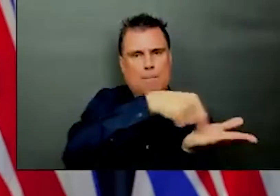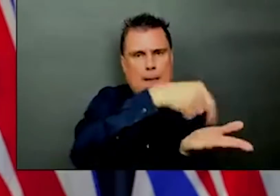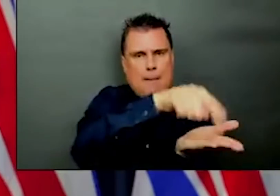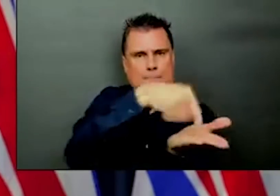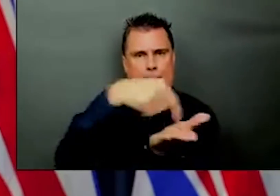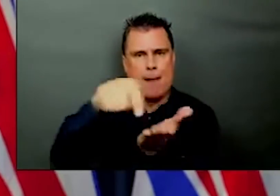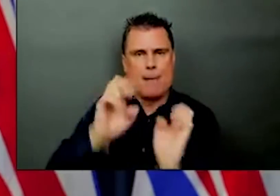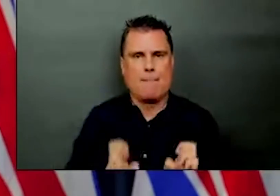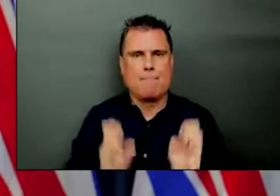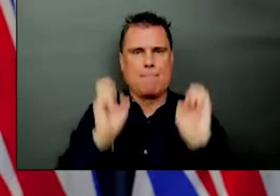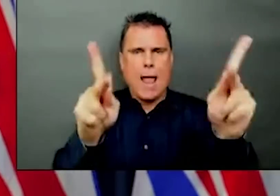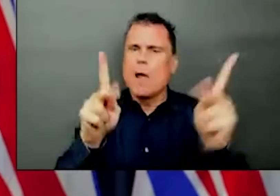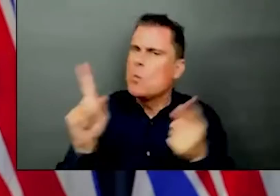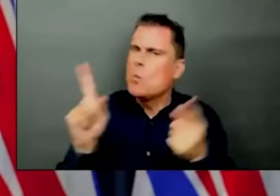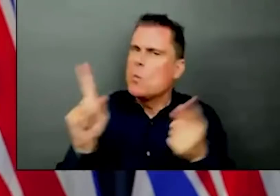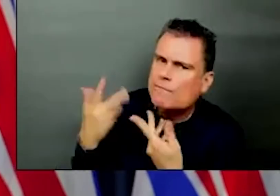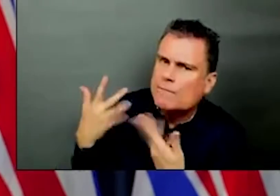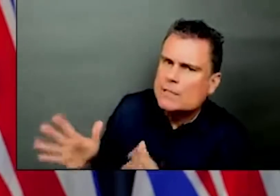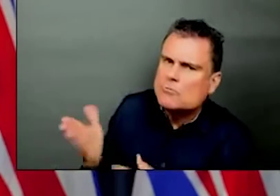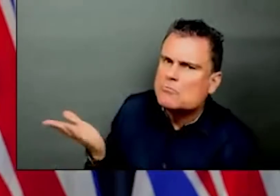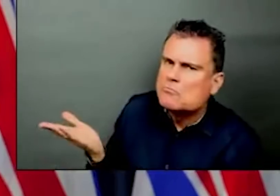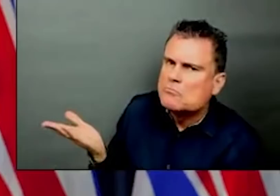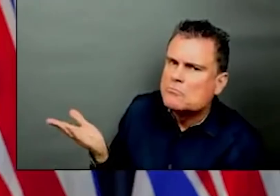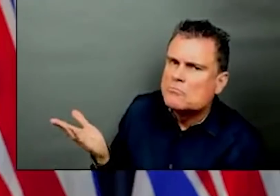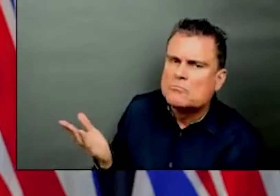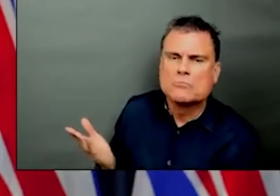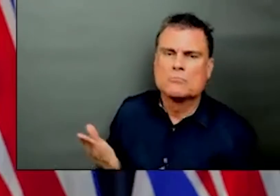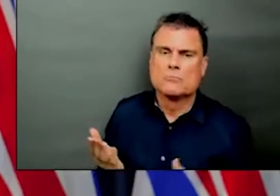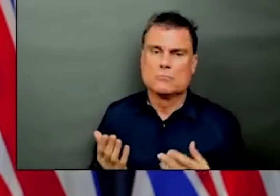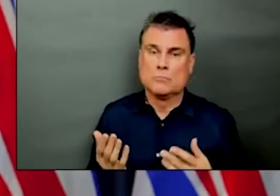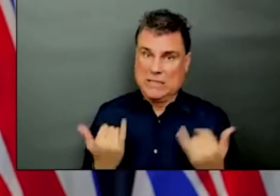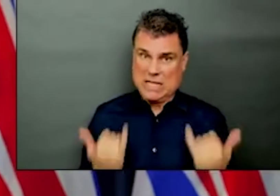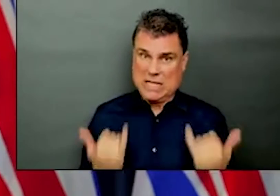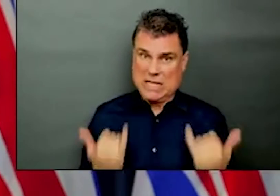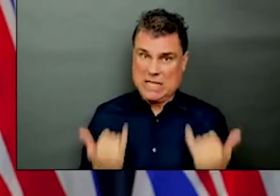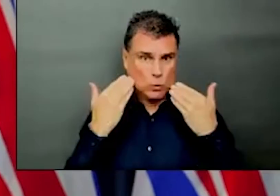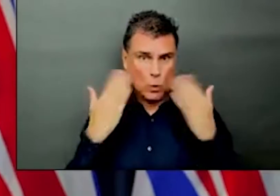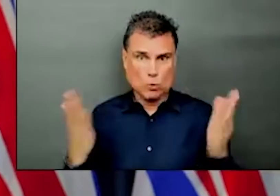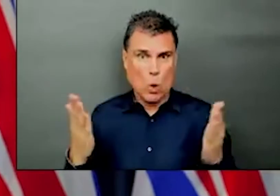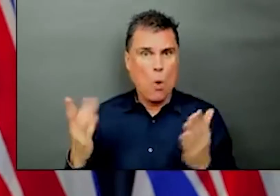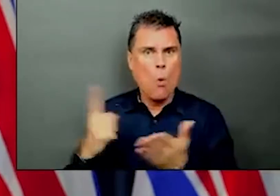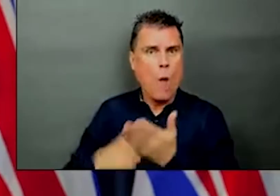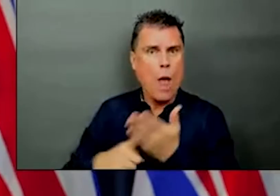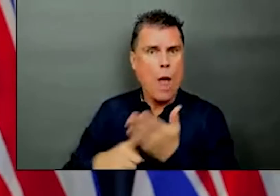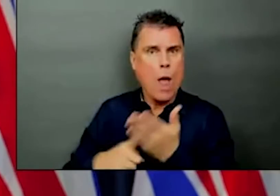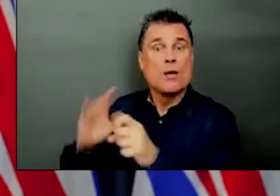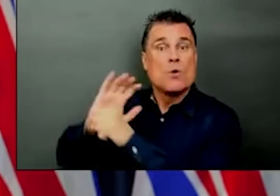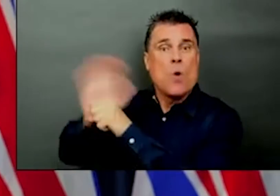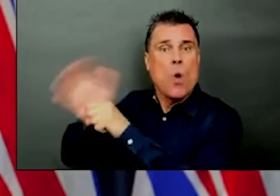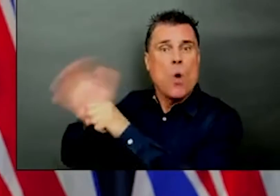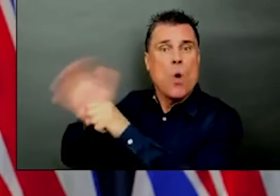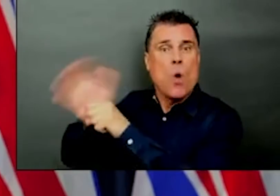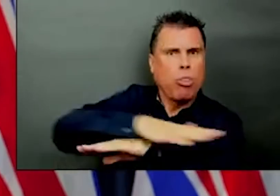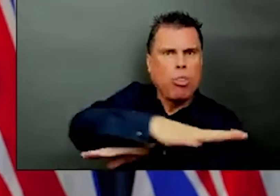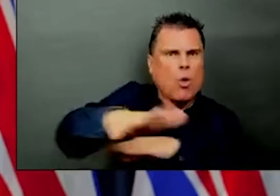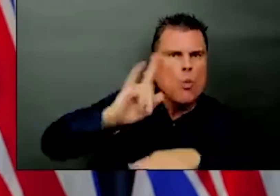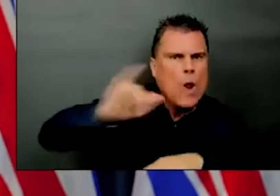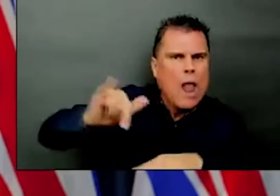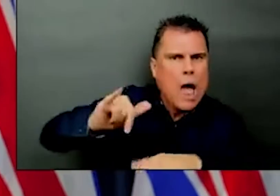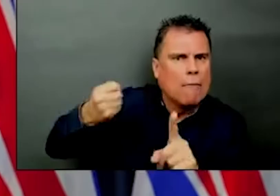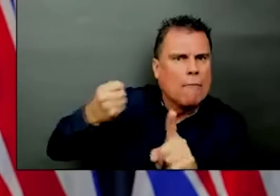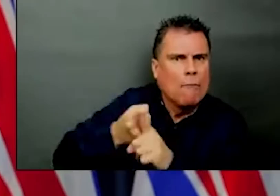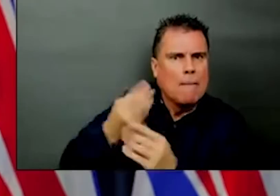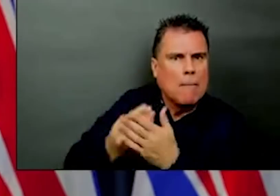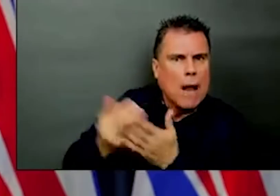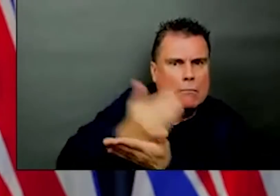is that to do, though, when we don't really know what is going to happen with the pandemic? In theory, everyone is vaccinated by the end of October. ICBC could go